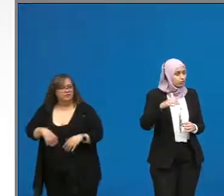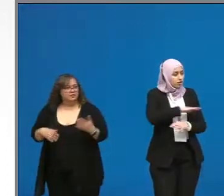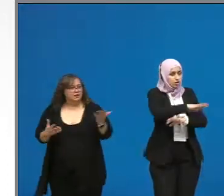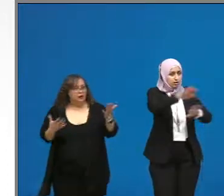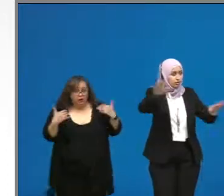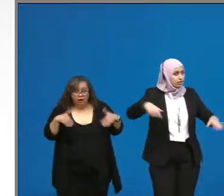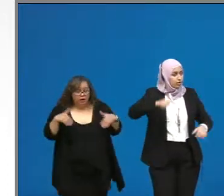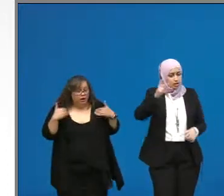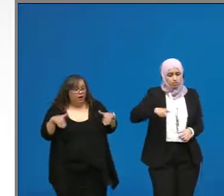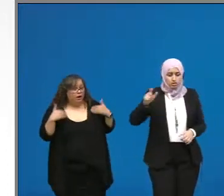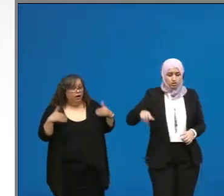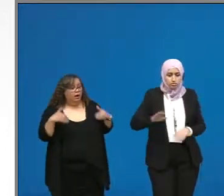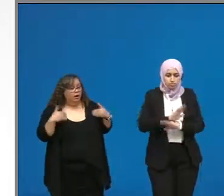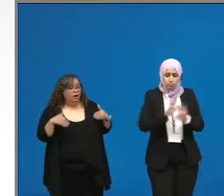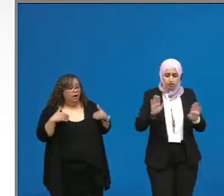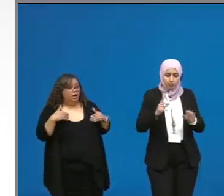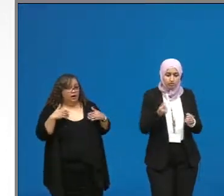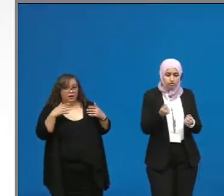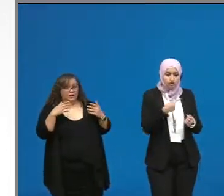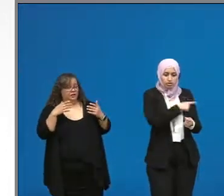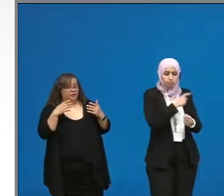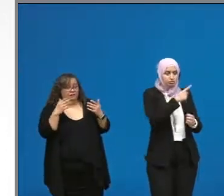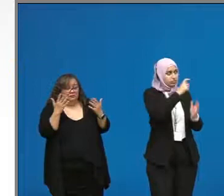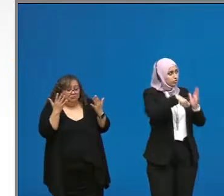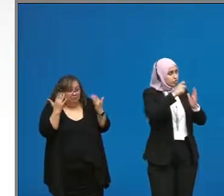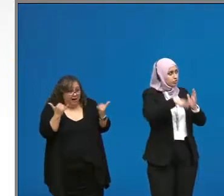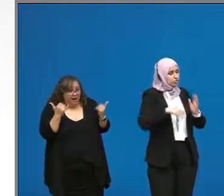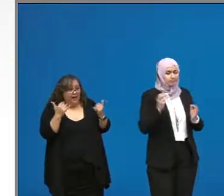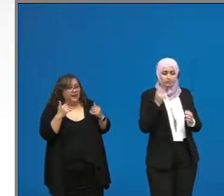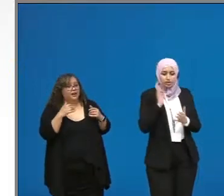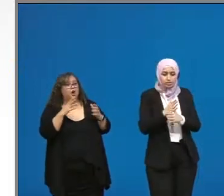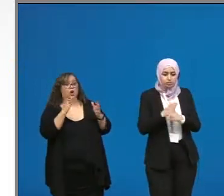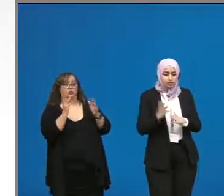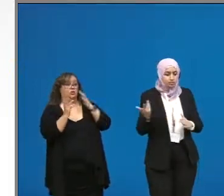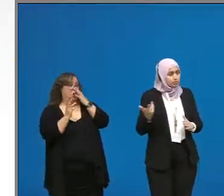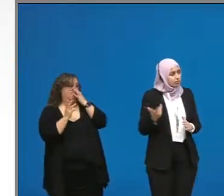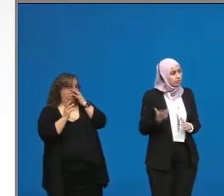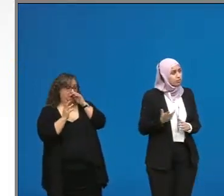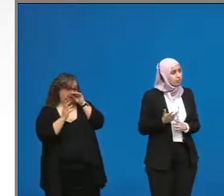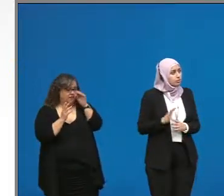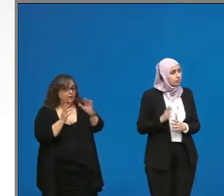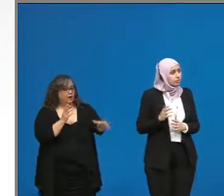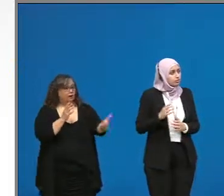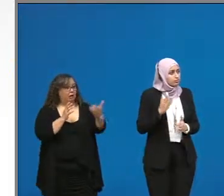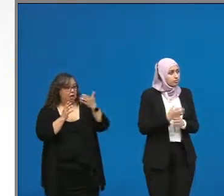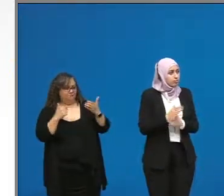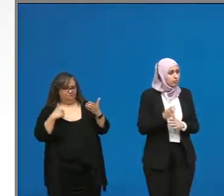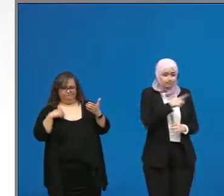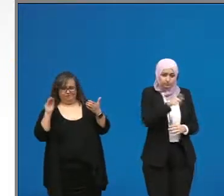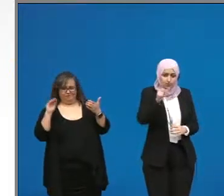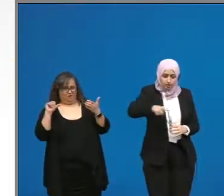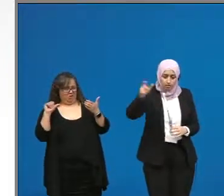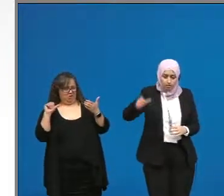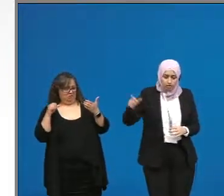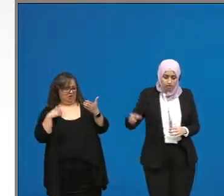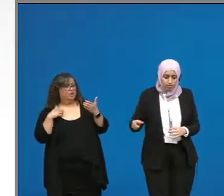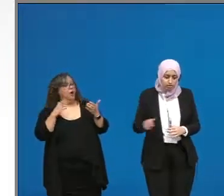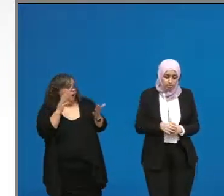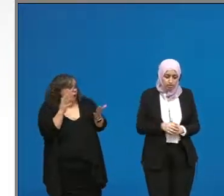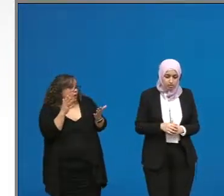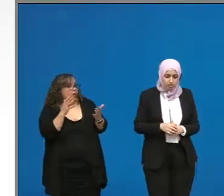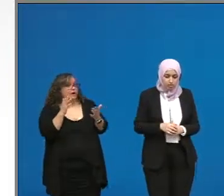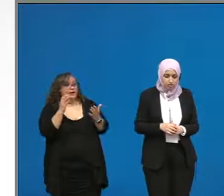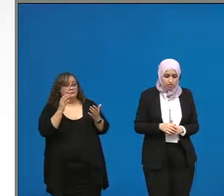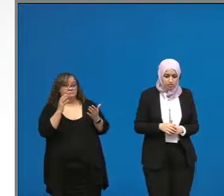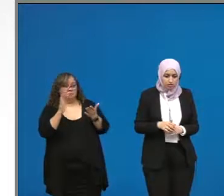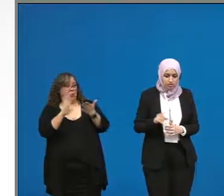peeler. Sales dived. Why did it? Because those people who did not have arthritis that would have bought it anyway because it was more comfortable, it was